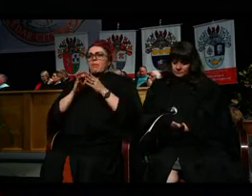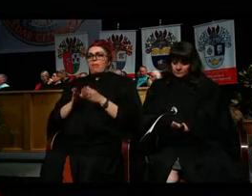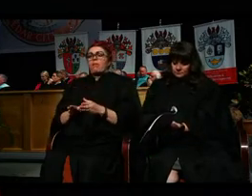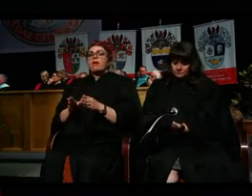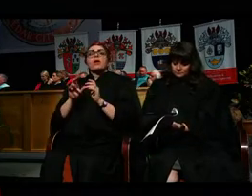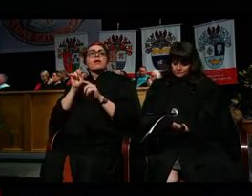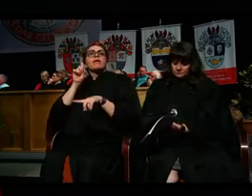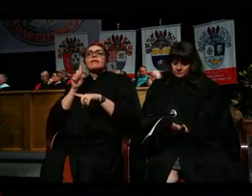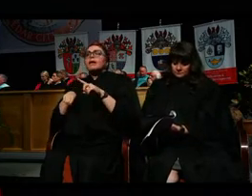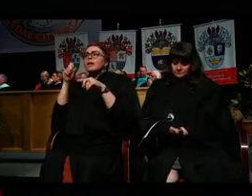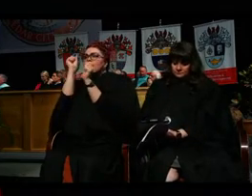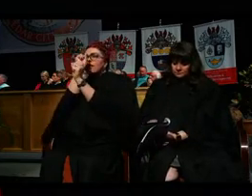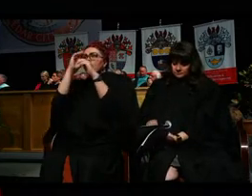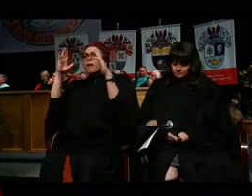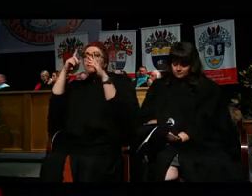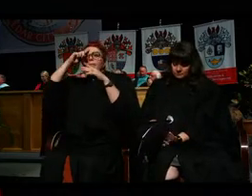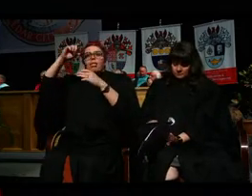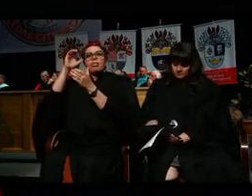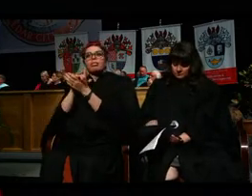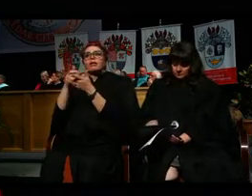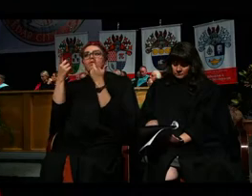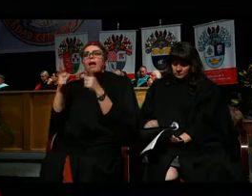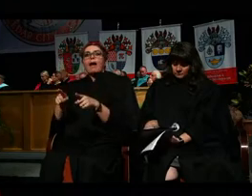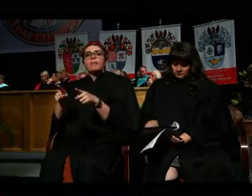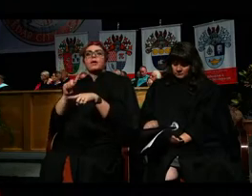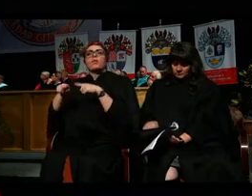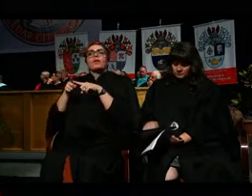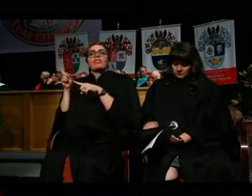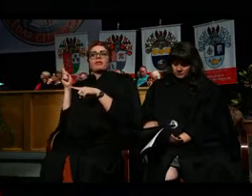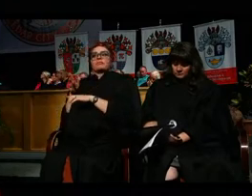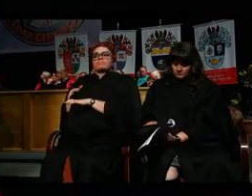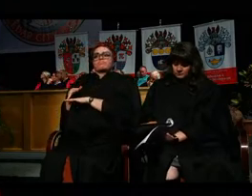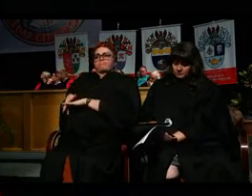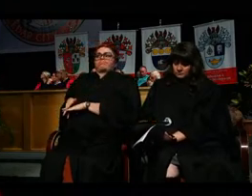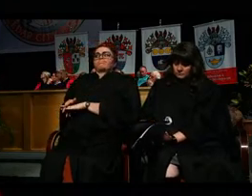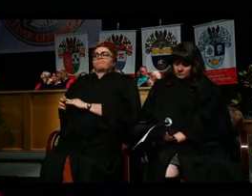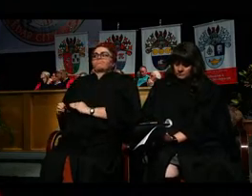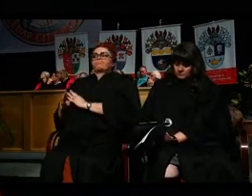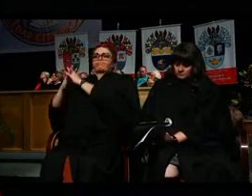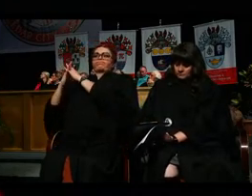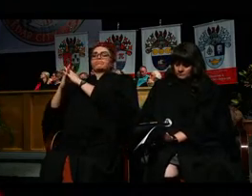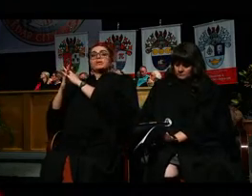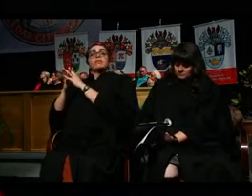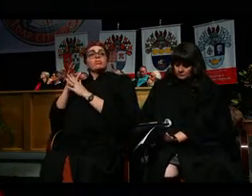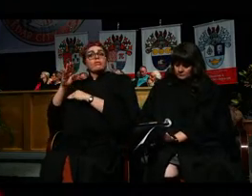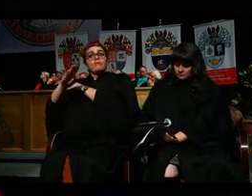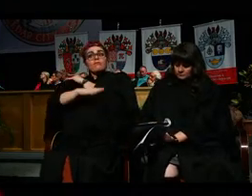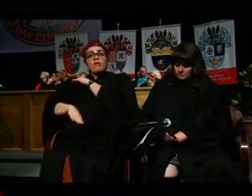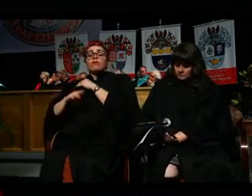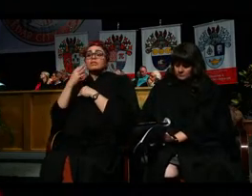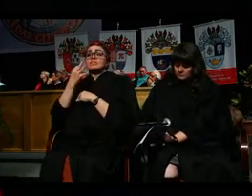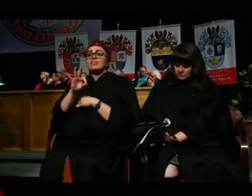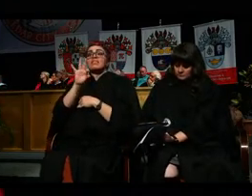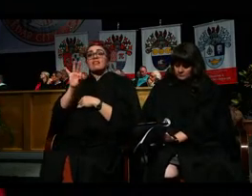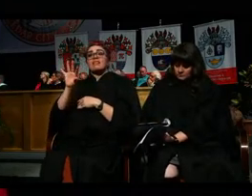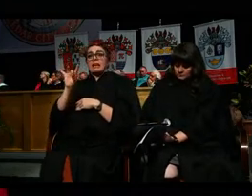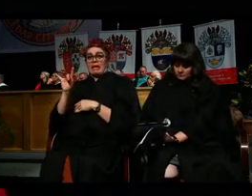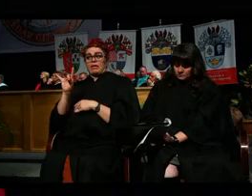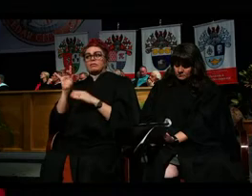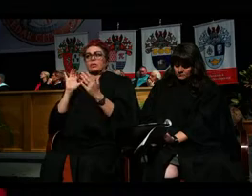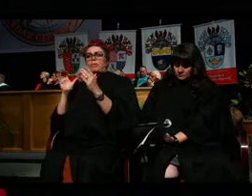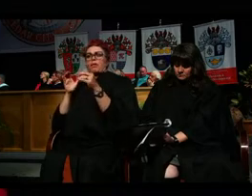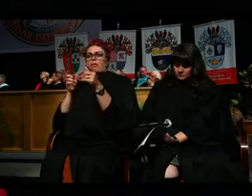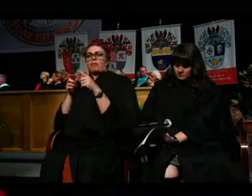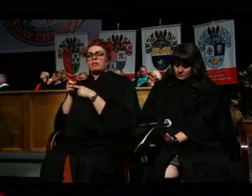become today. Let's compare. In the fall of 1898, those first faculty members taught 118